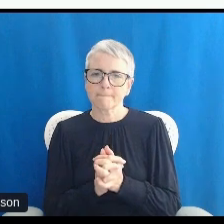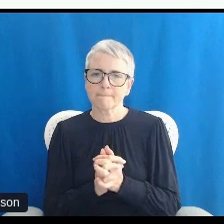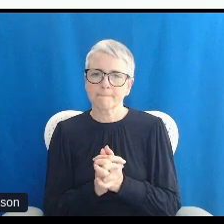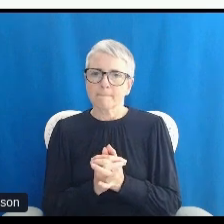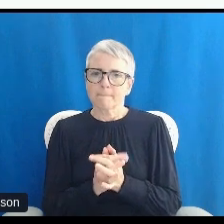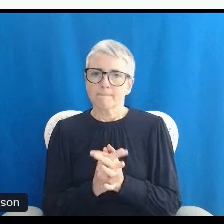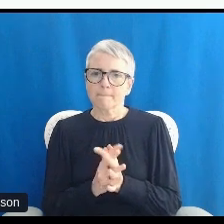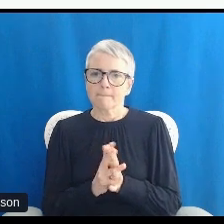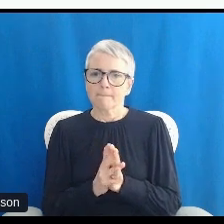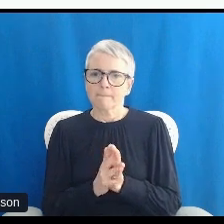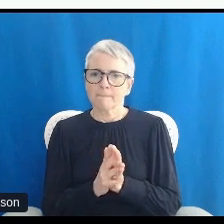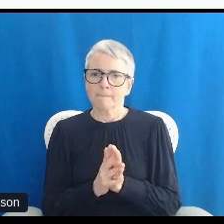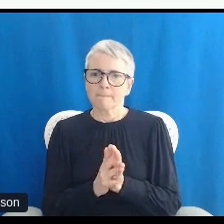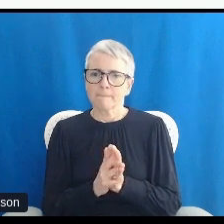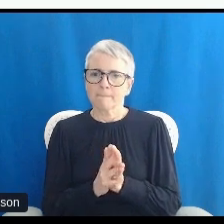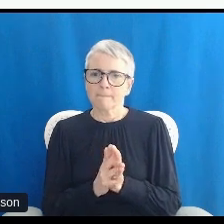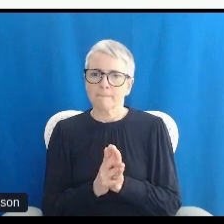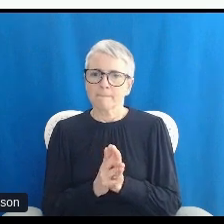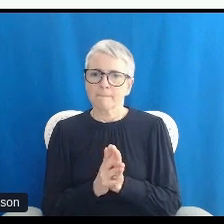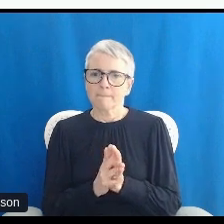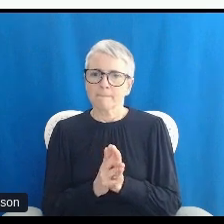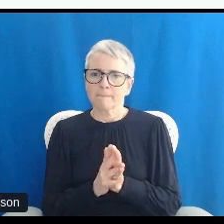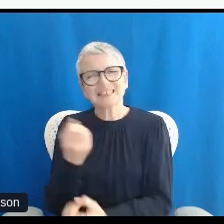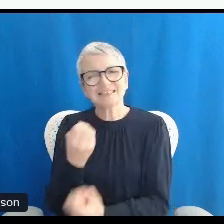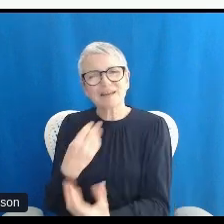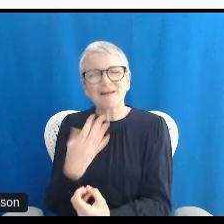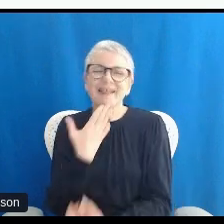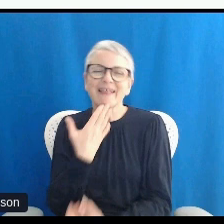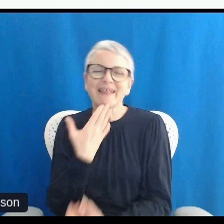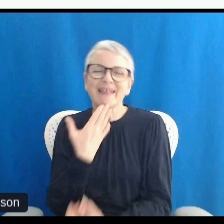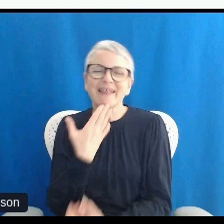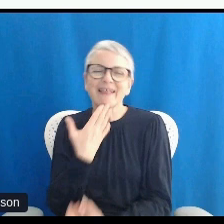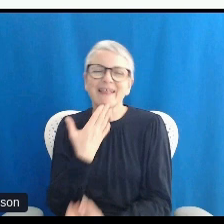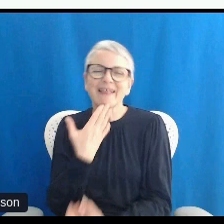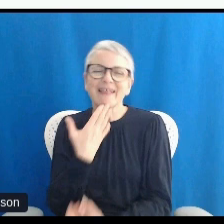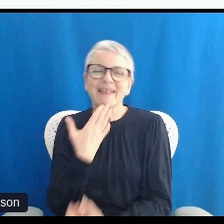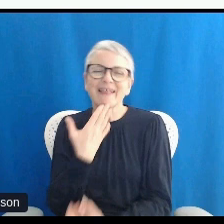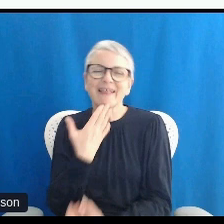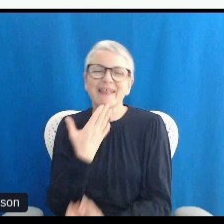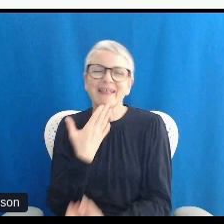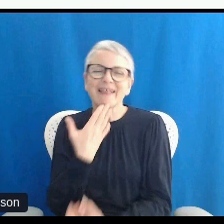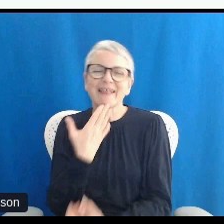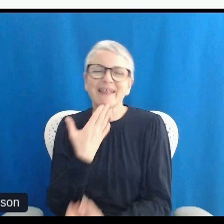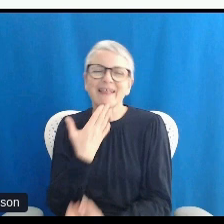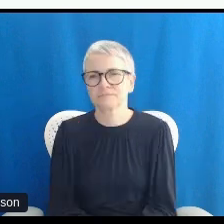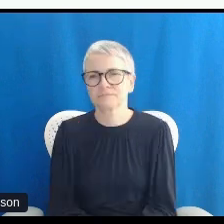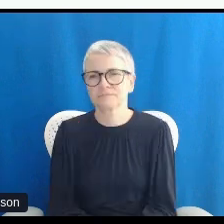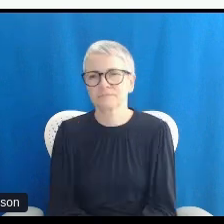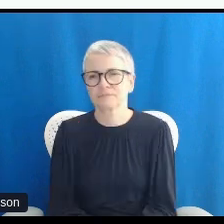Thank you. We can see some good feedback on the Slido. That's great. Thanks all.